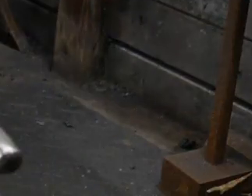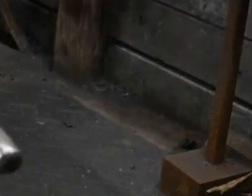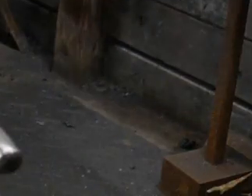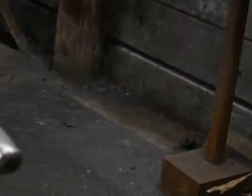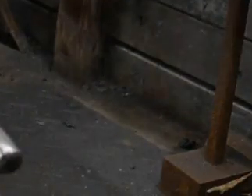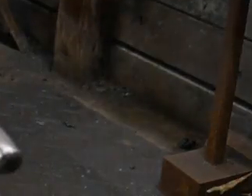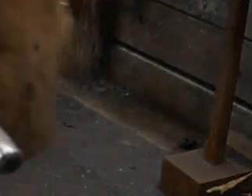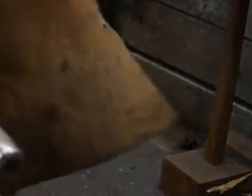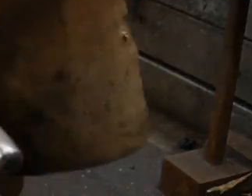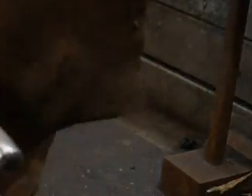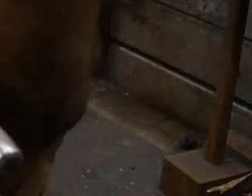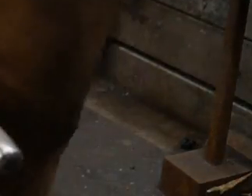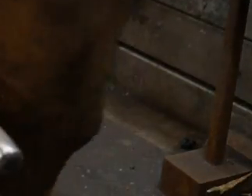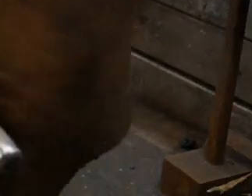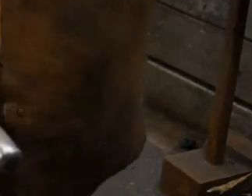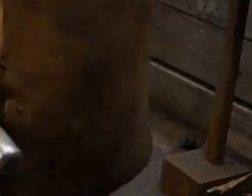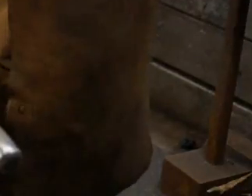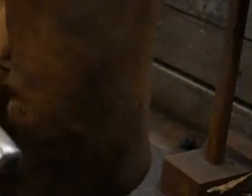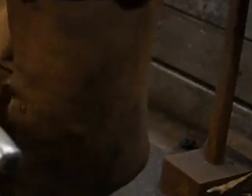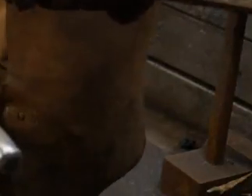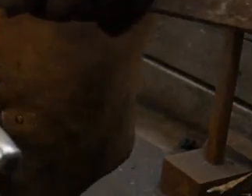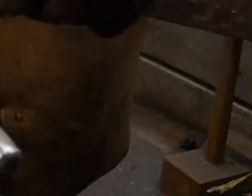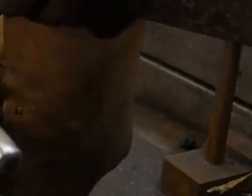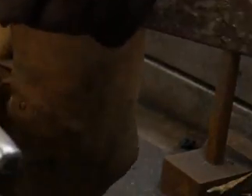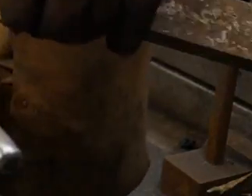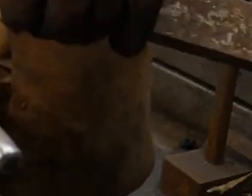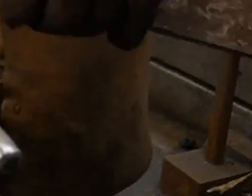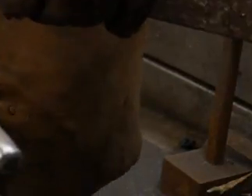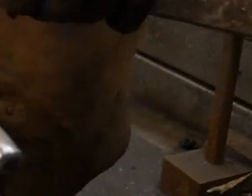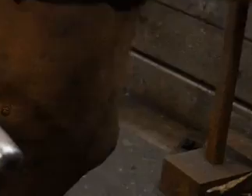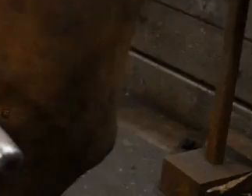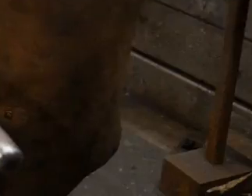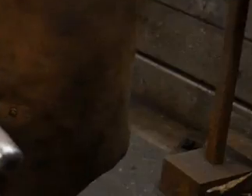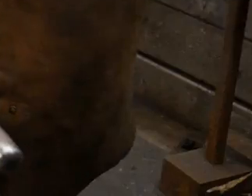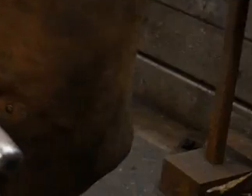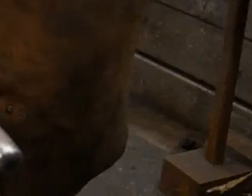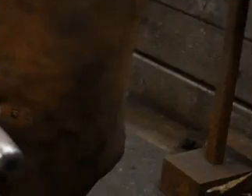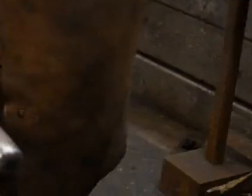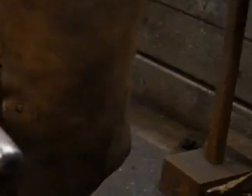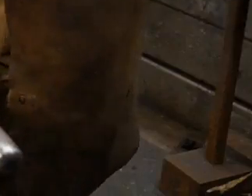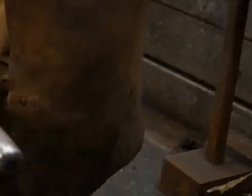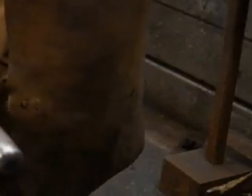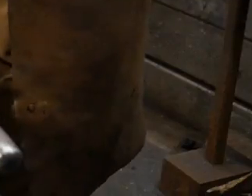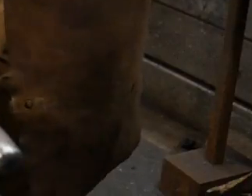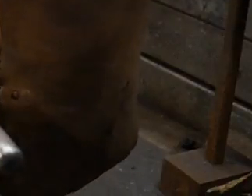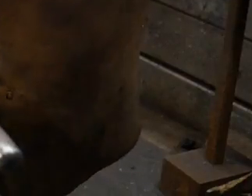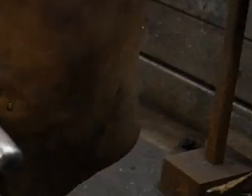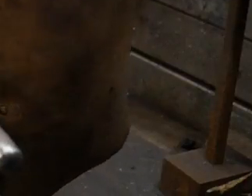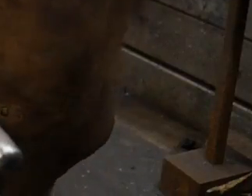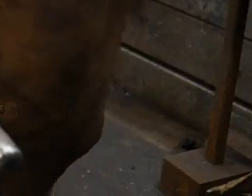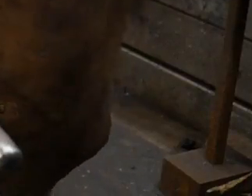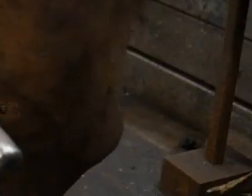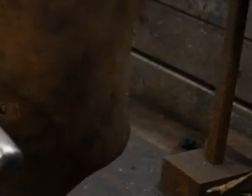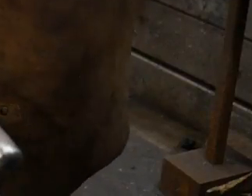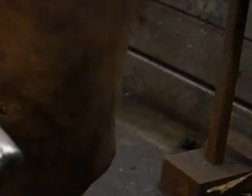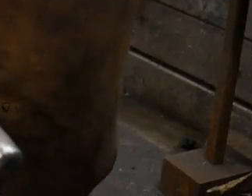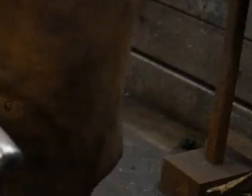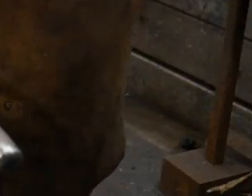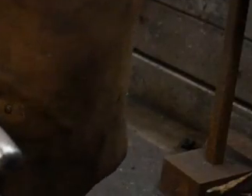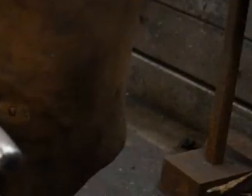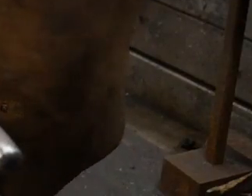That was for the larger portions. It's what we made the hammer out of, right? Mm-hmm. So I know that this